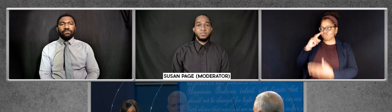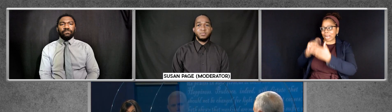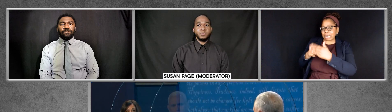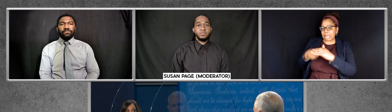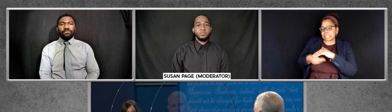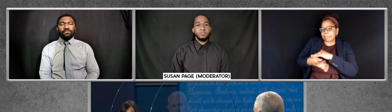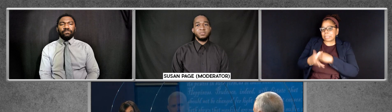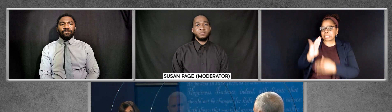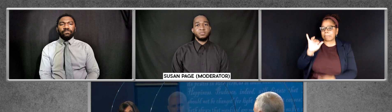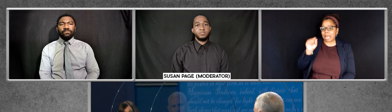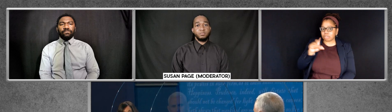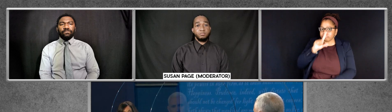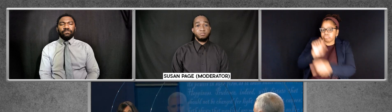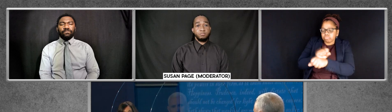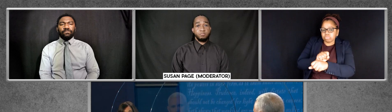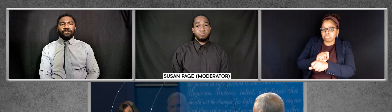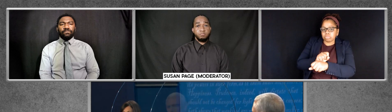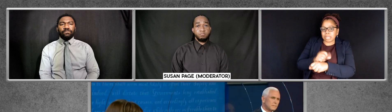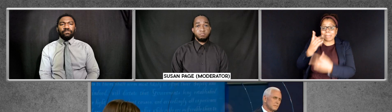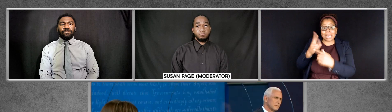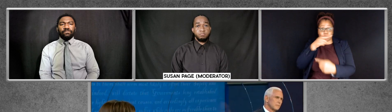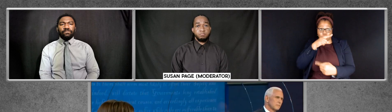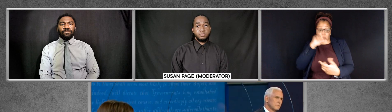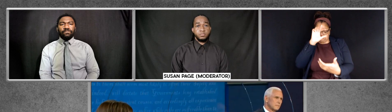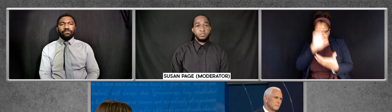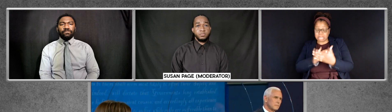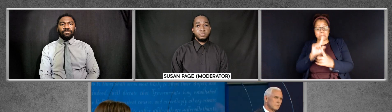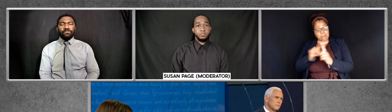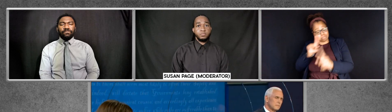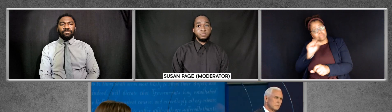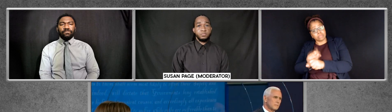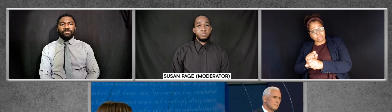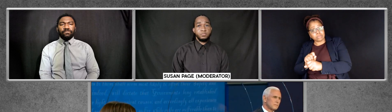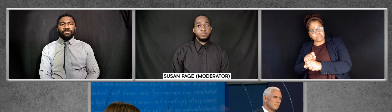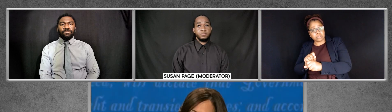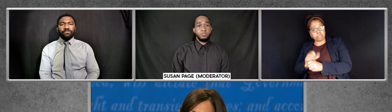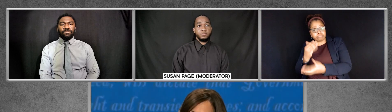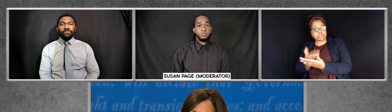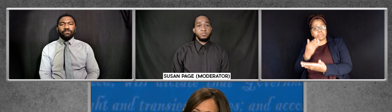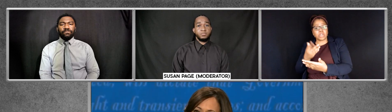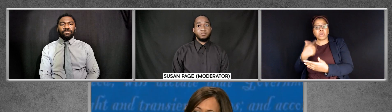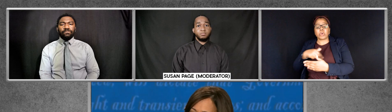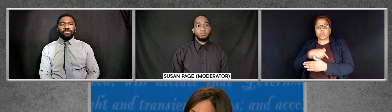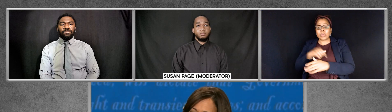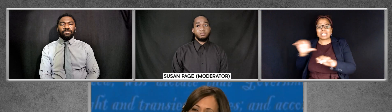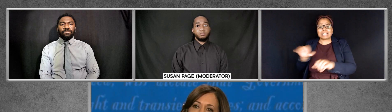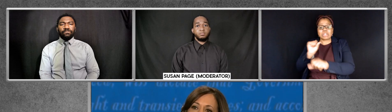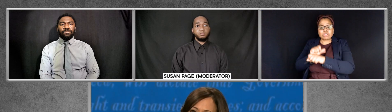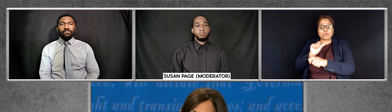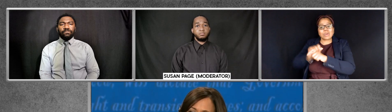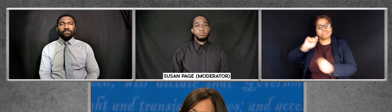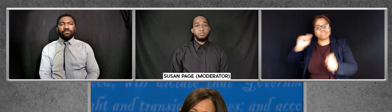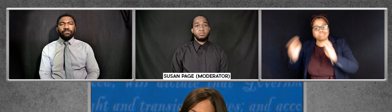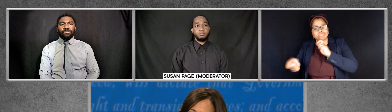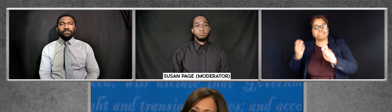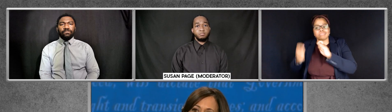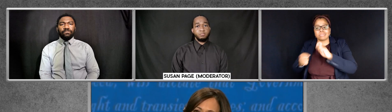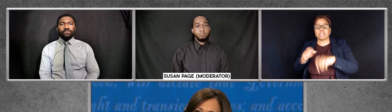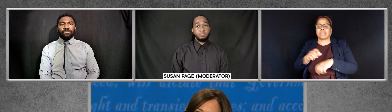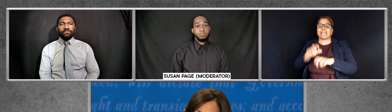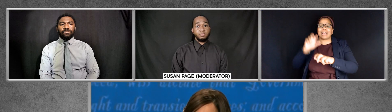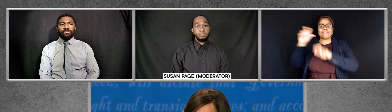Vice President, contrary to what you may believe. We did the work of instituting reforms that were about investing in reentry.